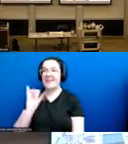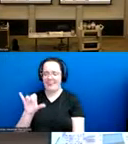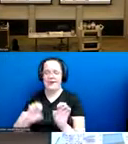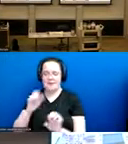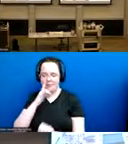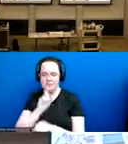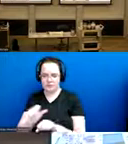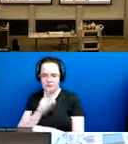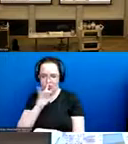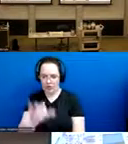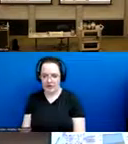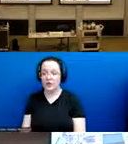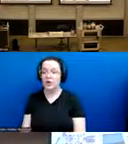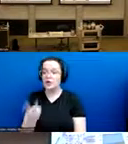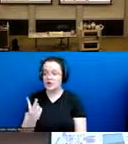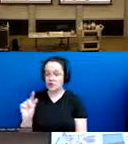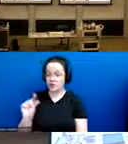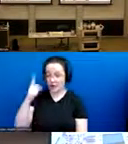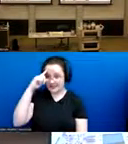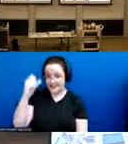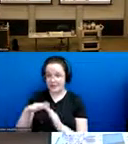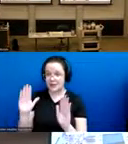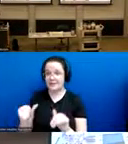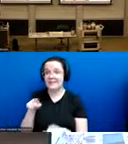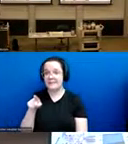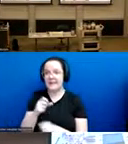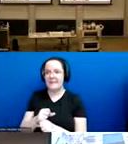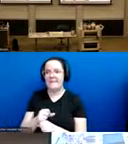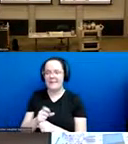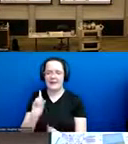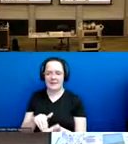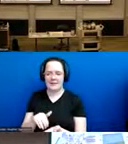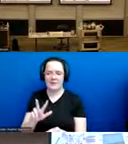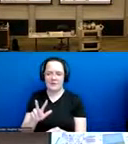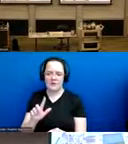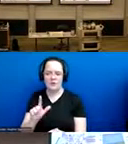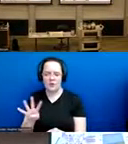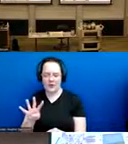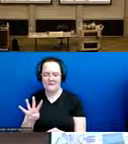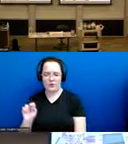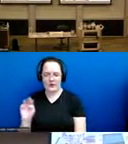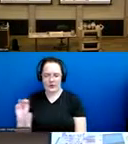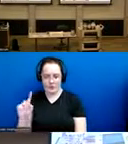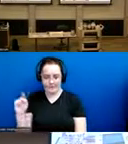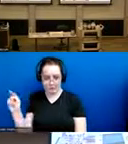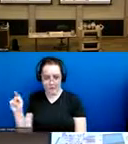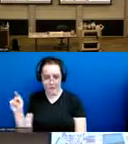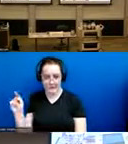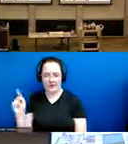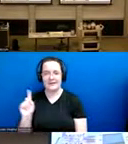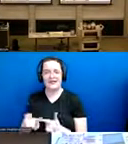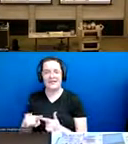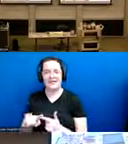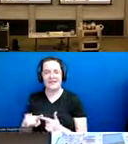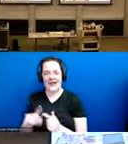have the two quantum memory systems that are producing 1324 nanometer photons. Then we put them into these Hongo-Mandel